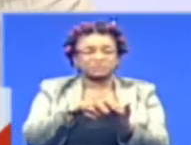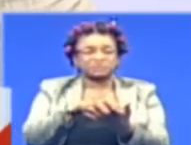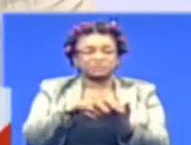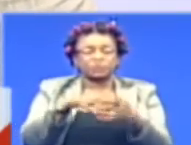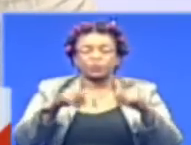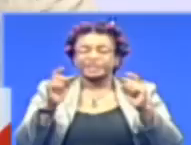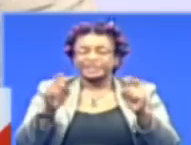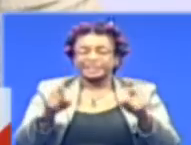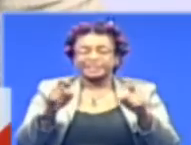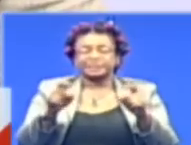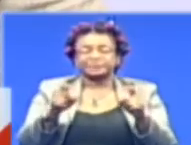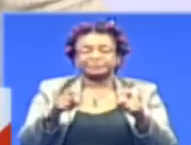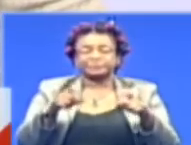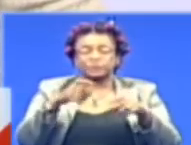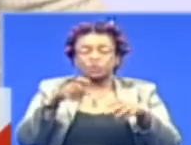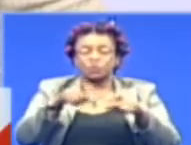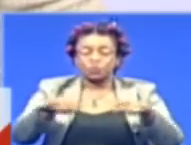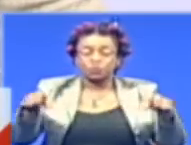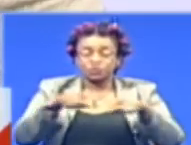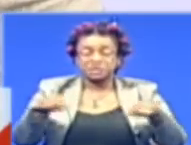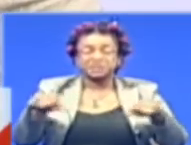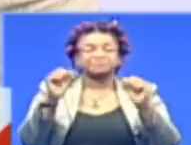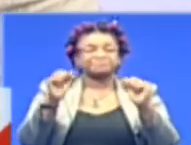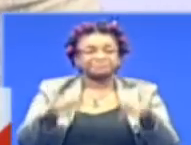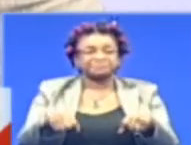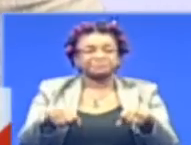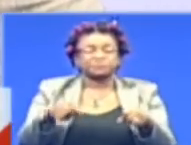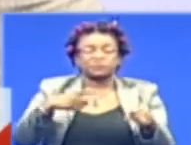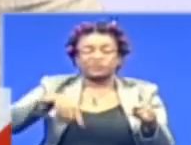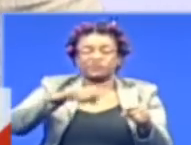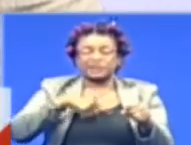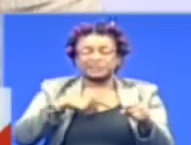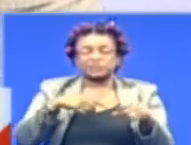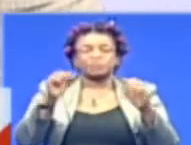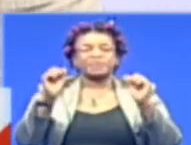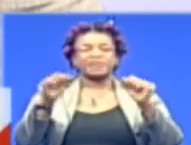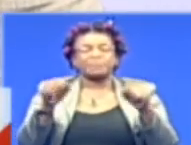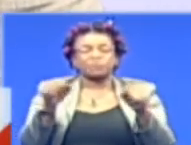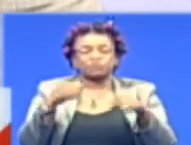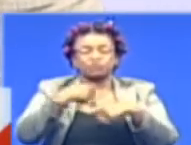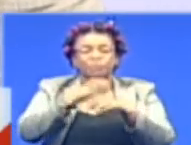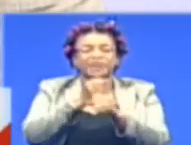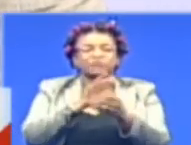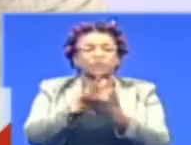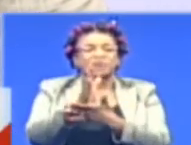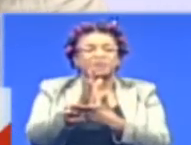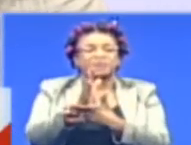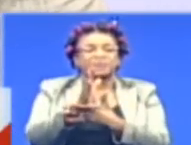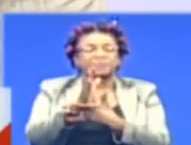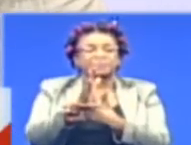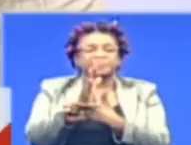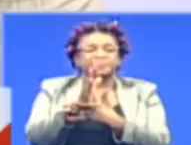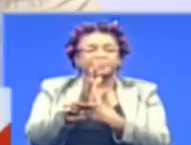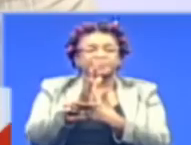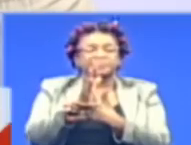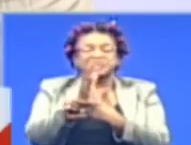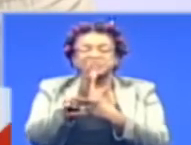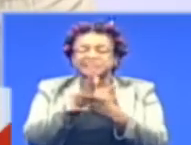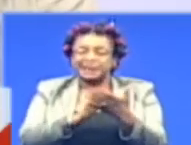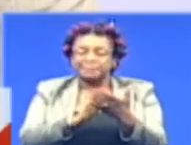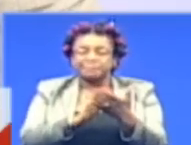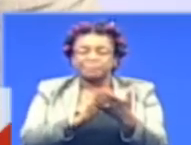We need timber, for us to really be able to ensure that the some of the four